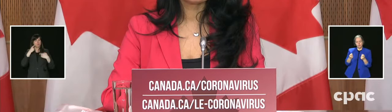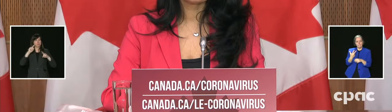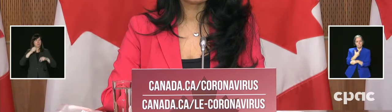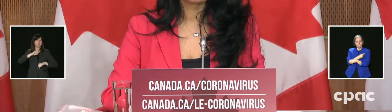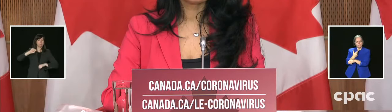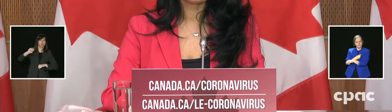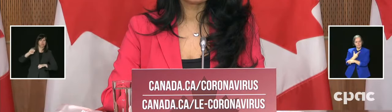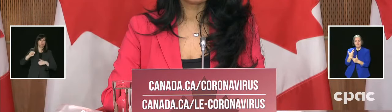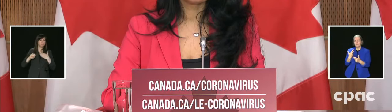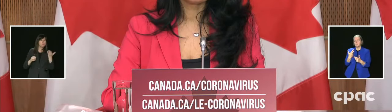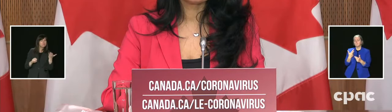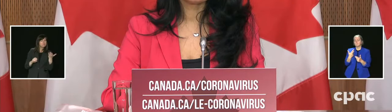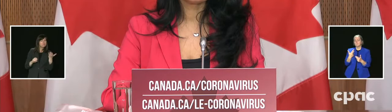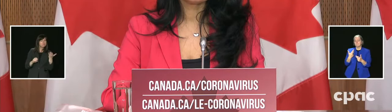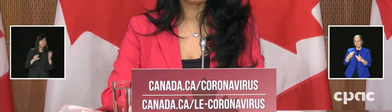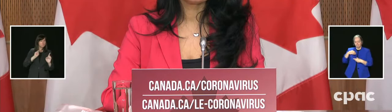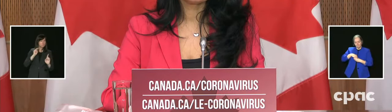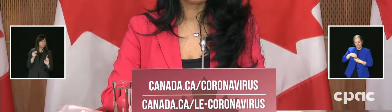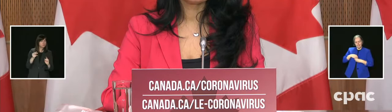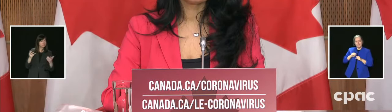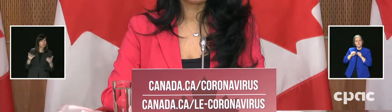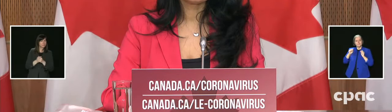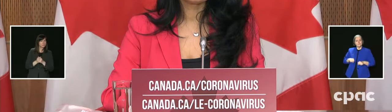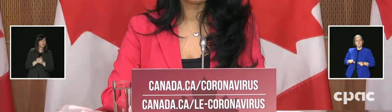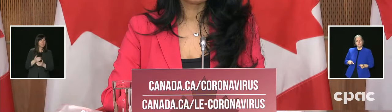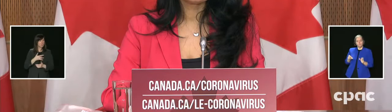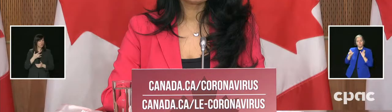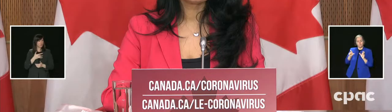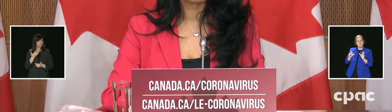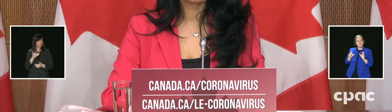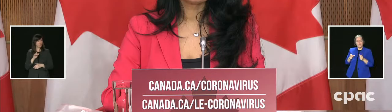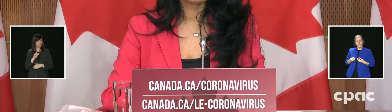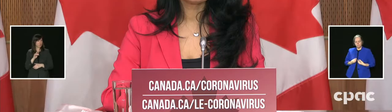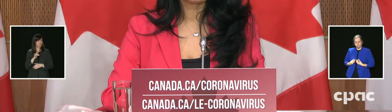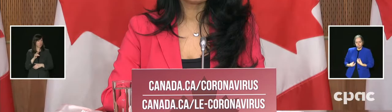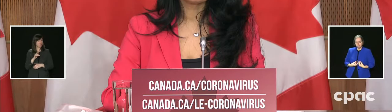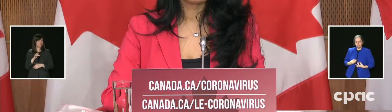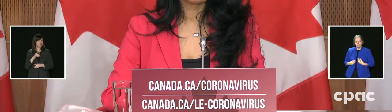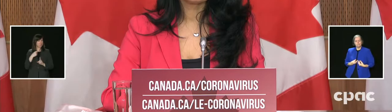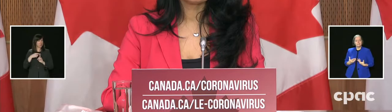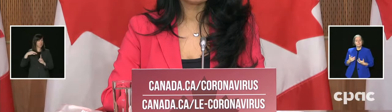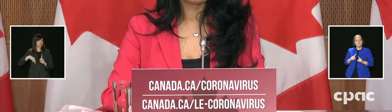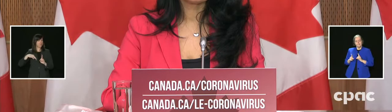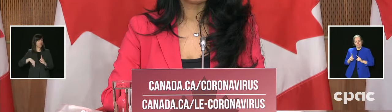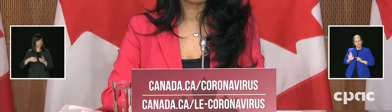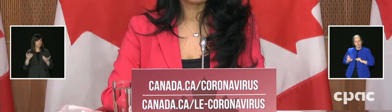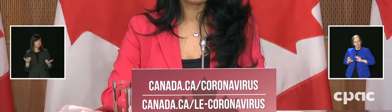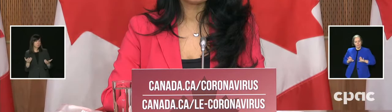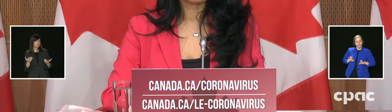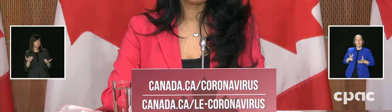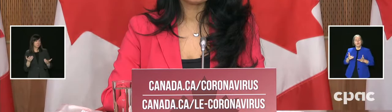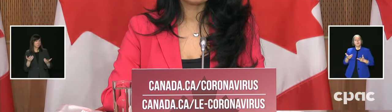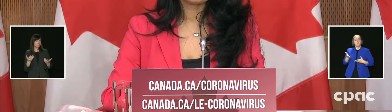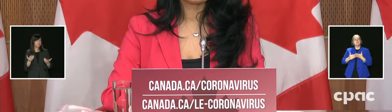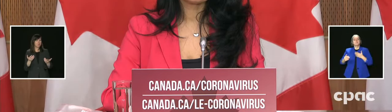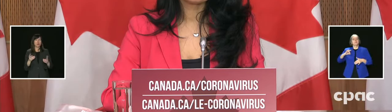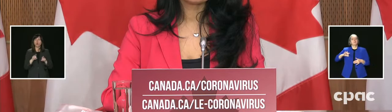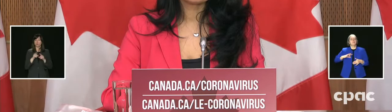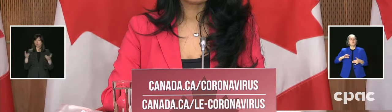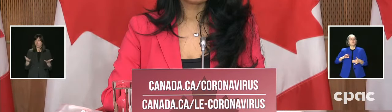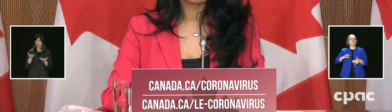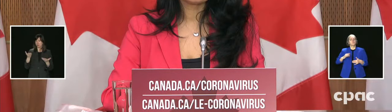about that and whether or not you see any advantage in what he recommended also in Canada doing